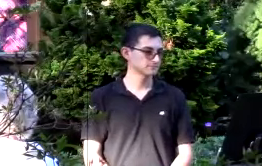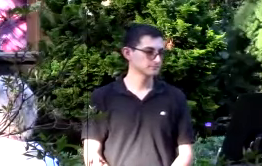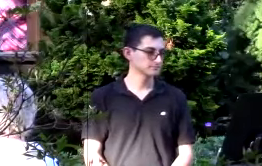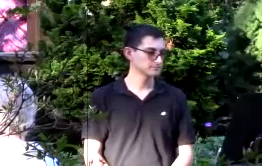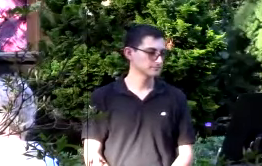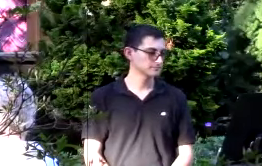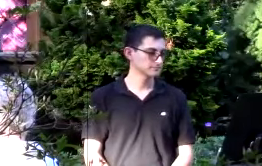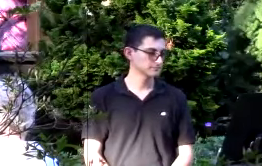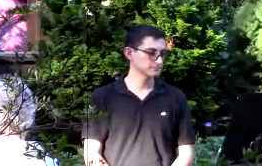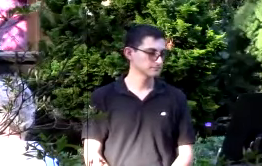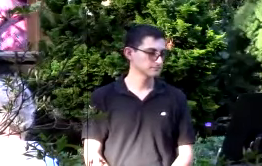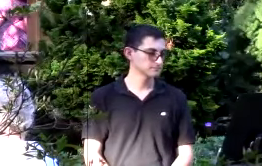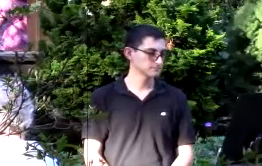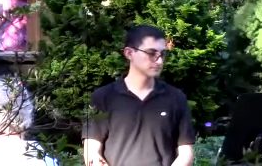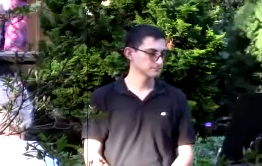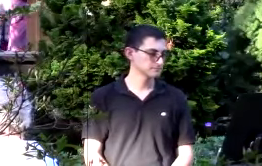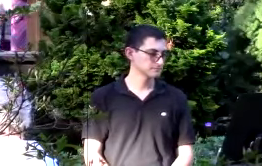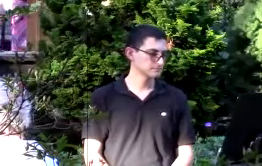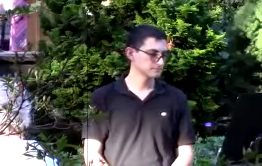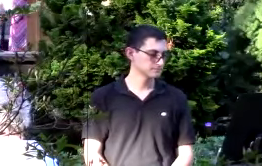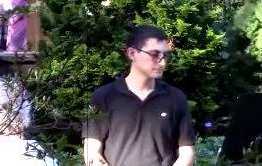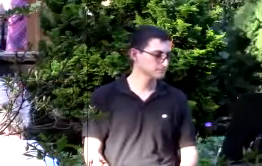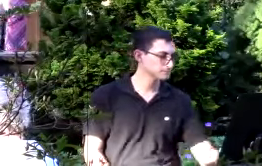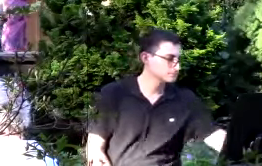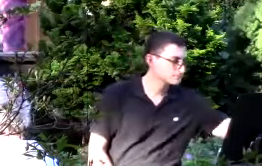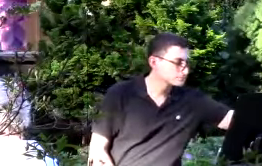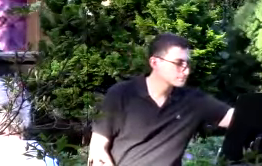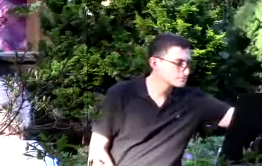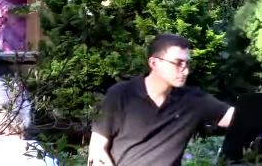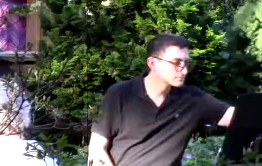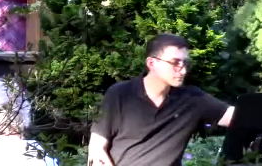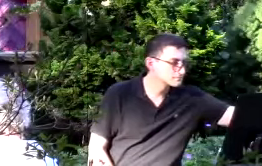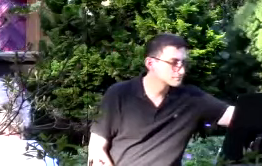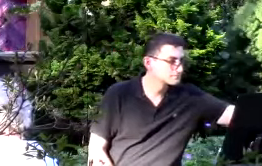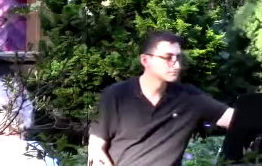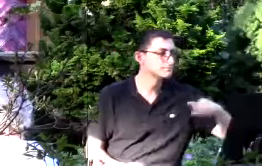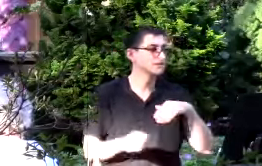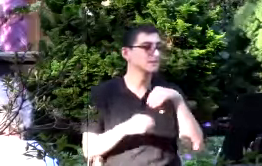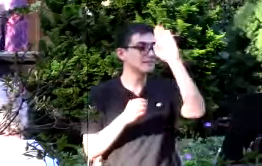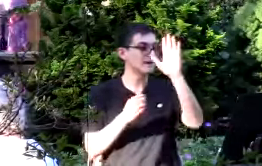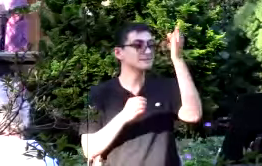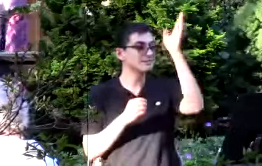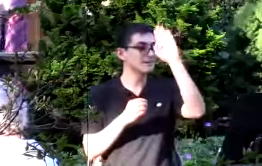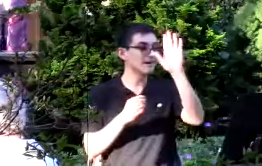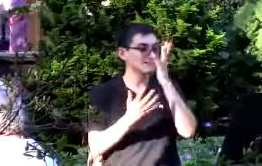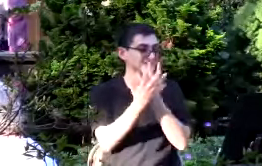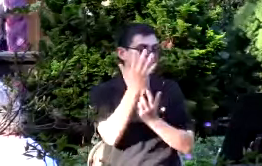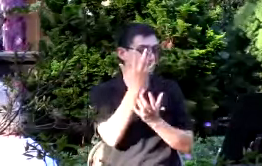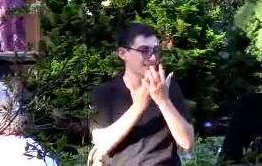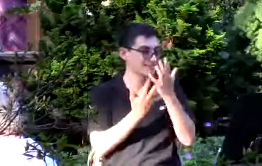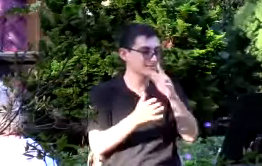Adodi likrat likrat kala bene bene shabbat lekavena lekhale